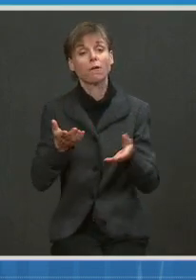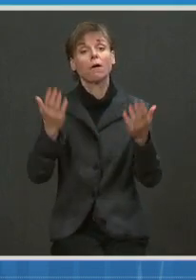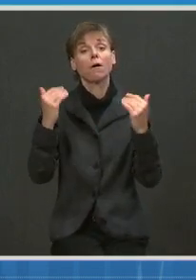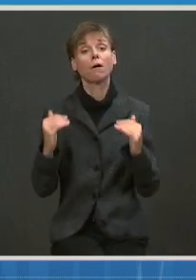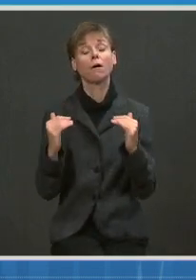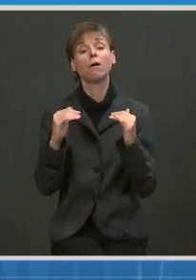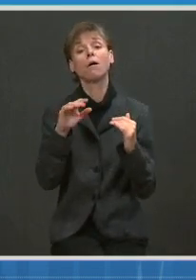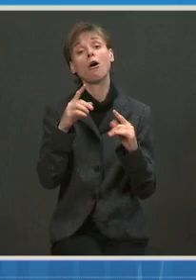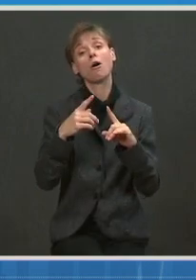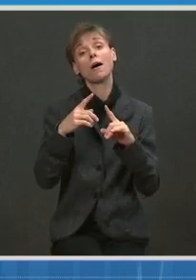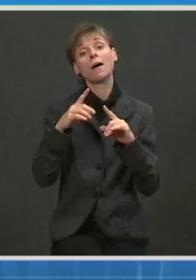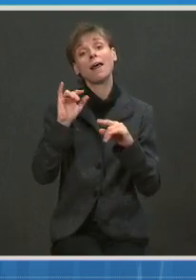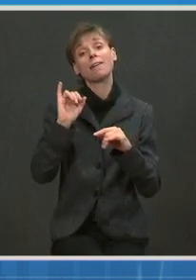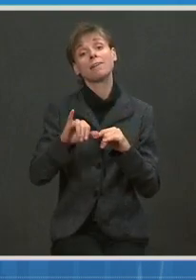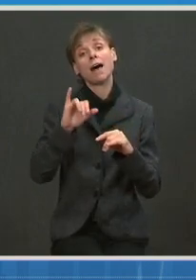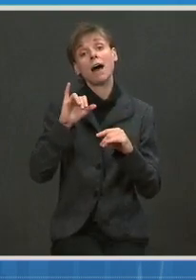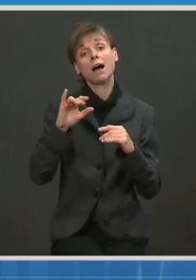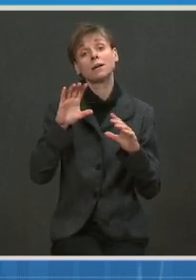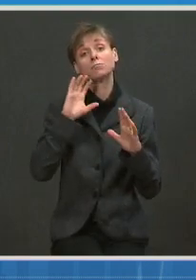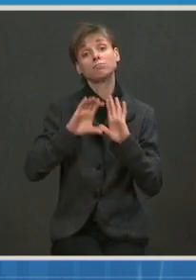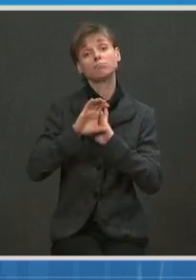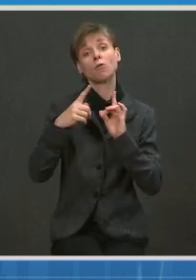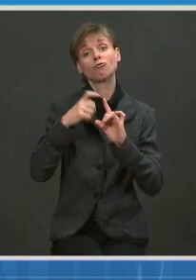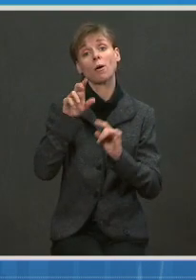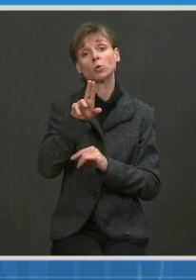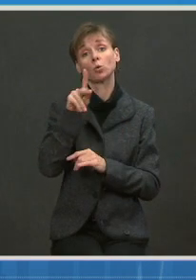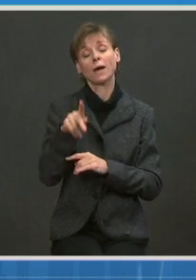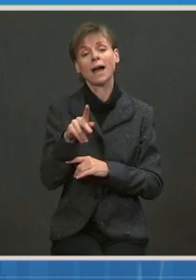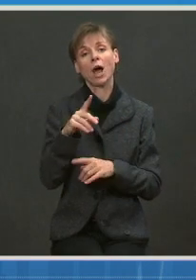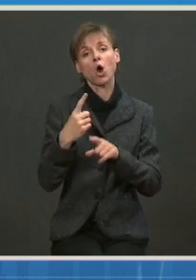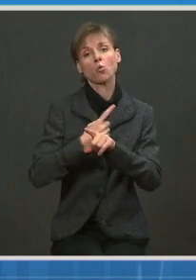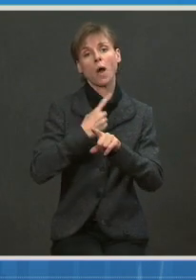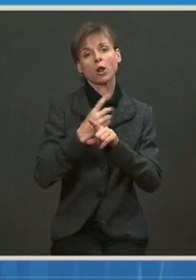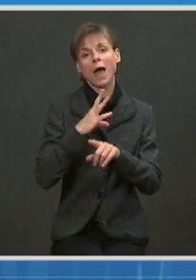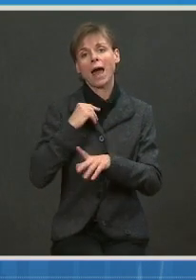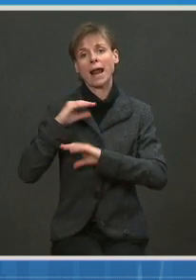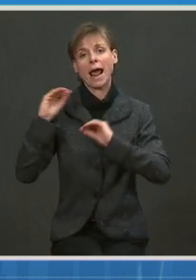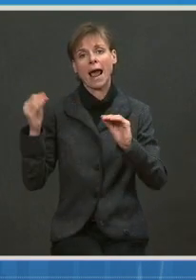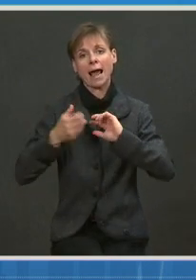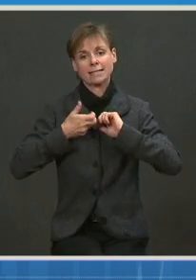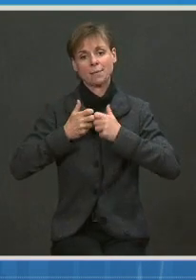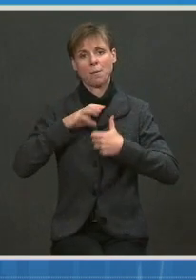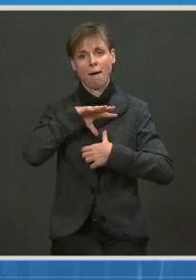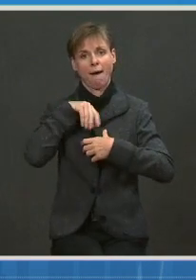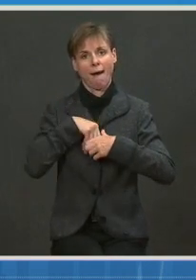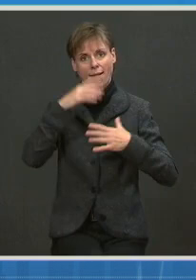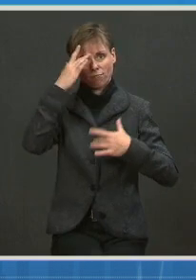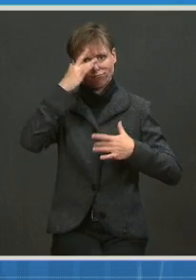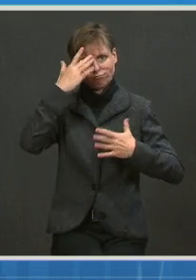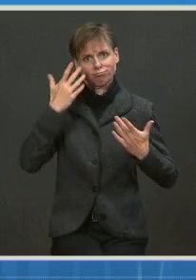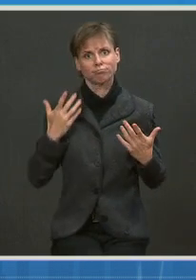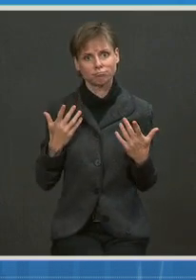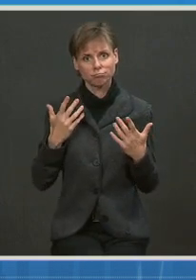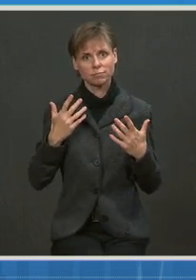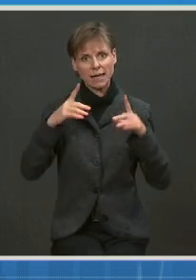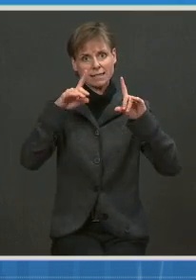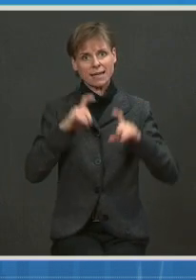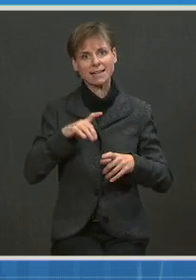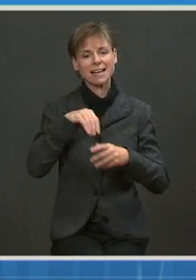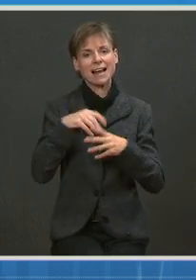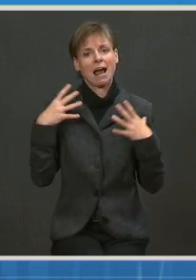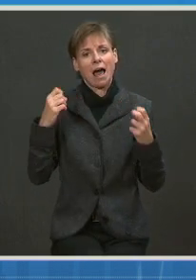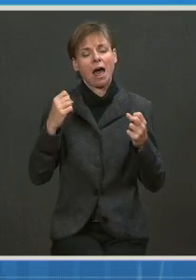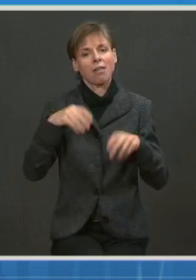regular asymptomatic testing was done among healthcare providers who did the same kind of routine